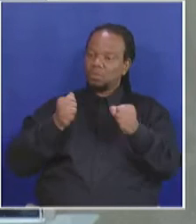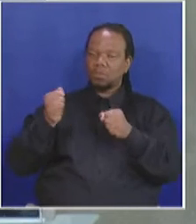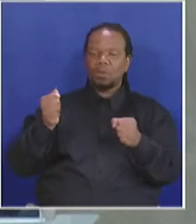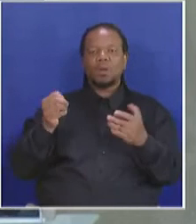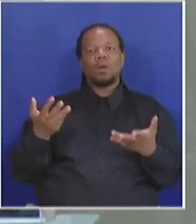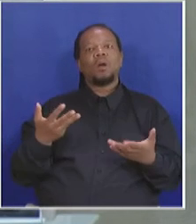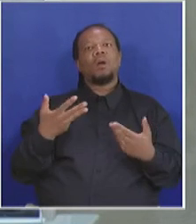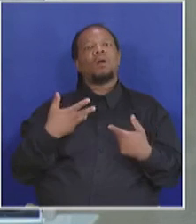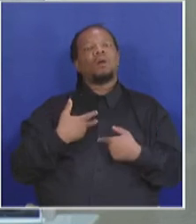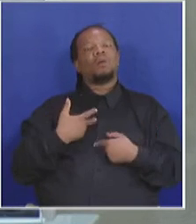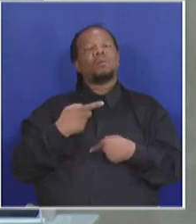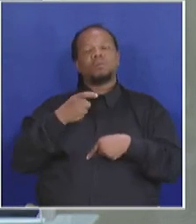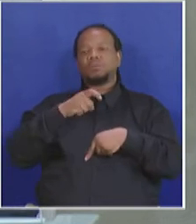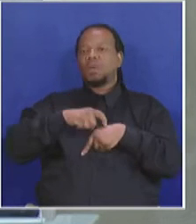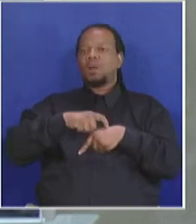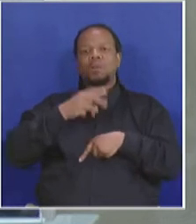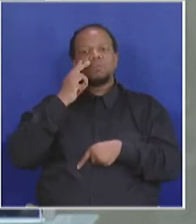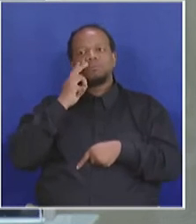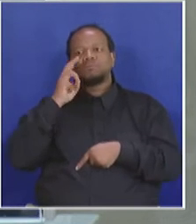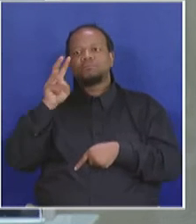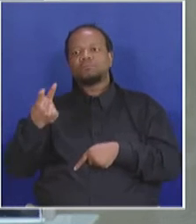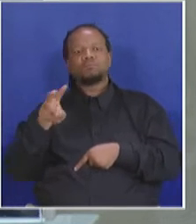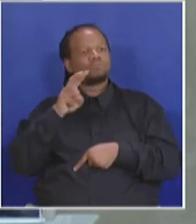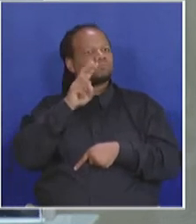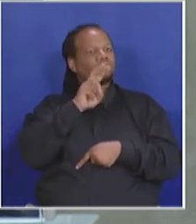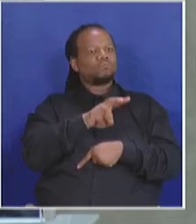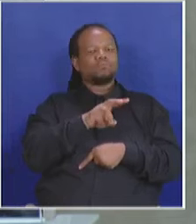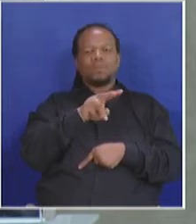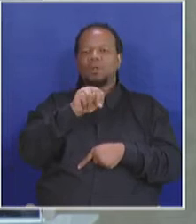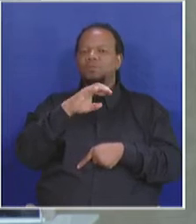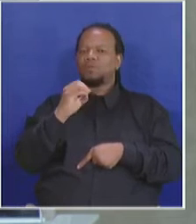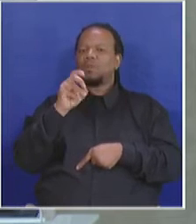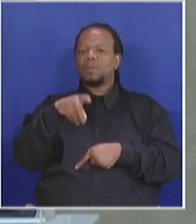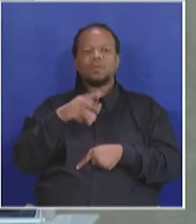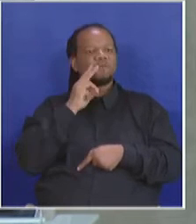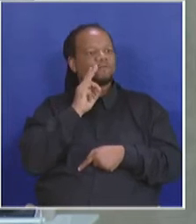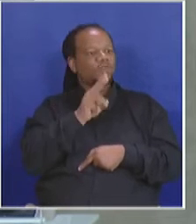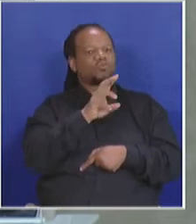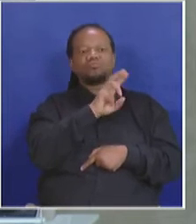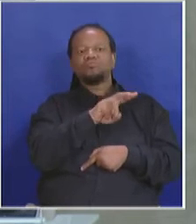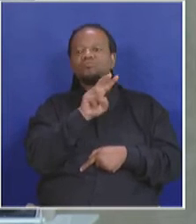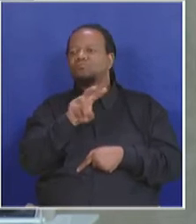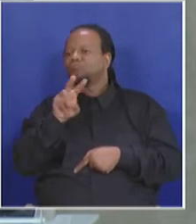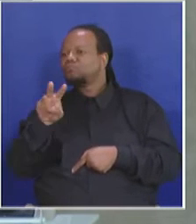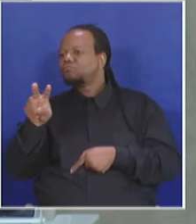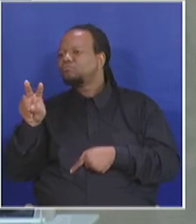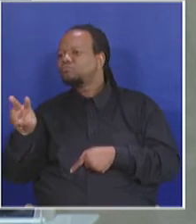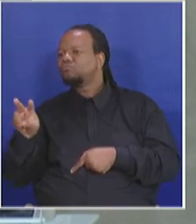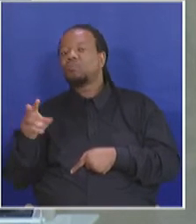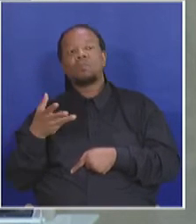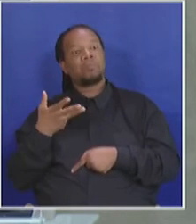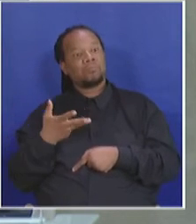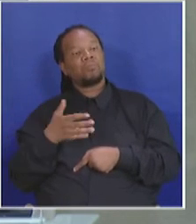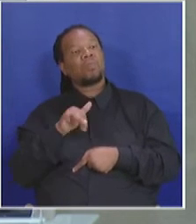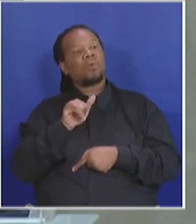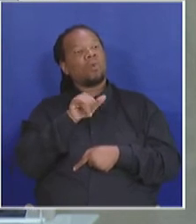oversight areas visited by the NCP delegates during this provincial week were cherry-picked by the ANC leadership